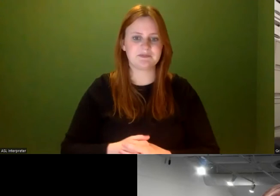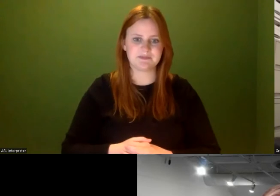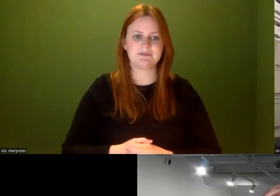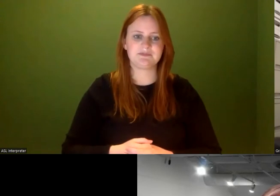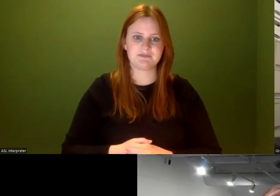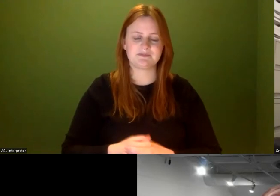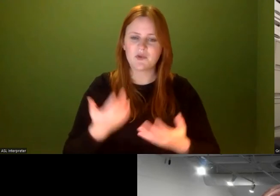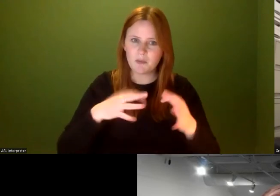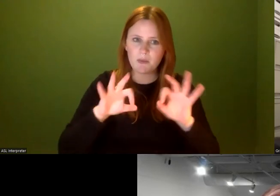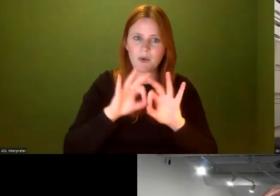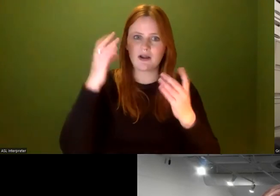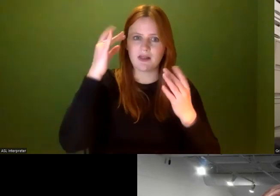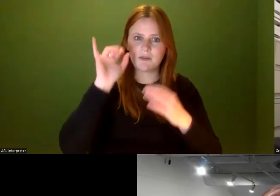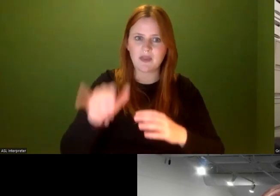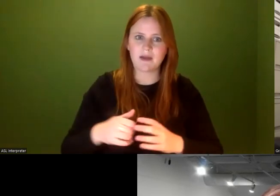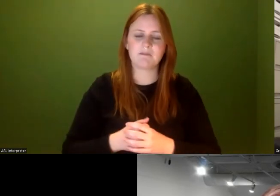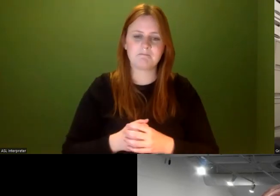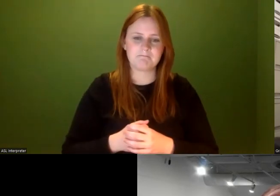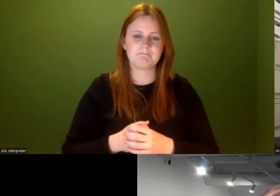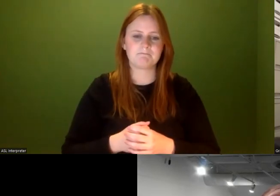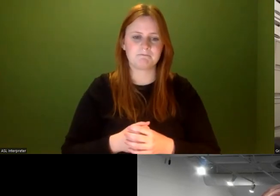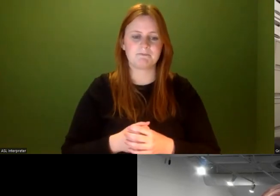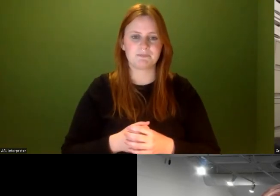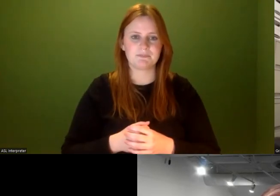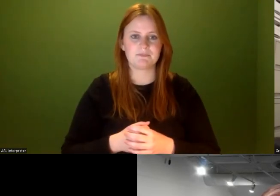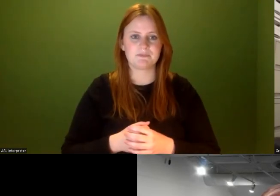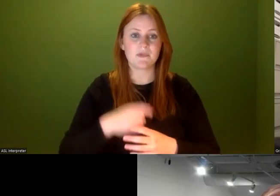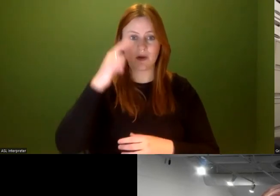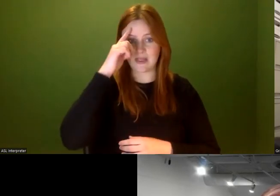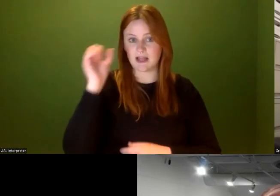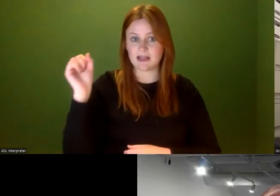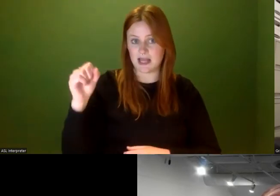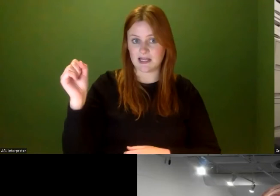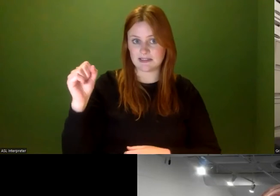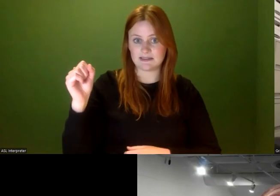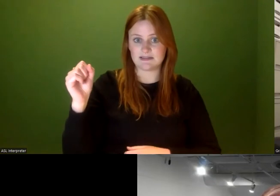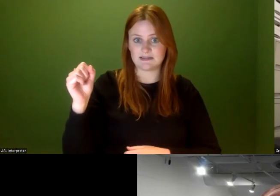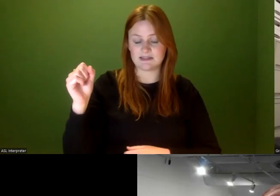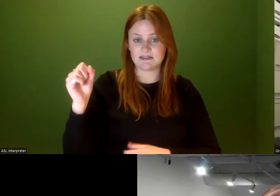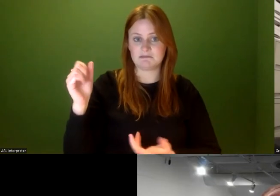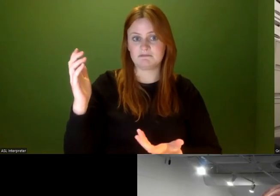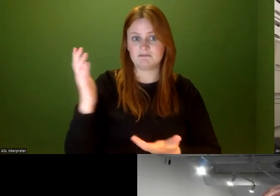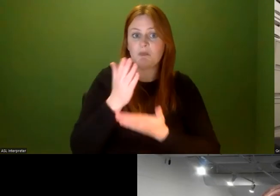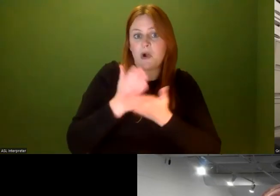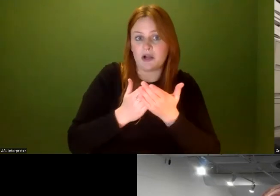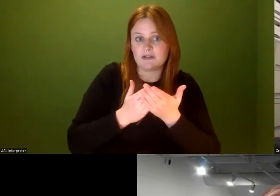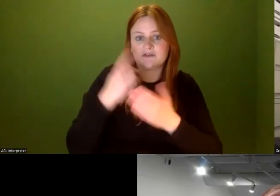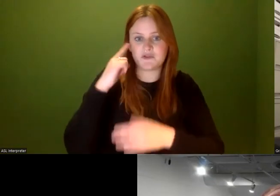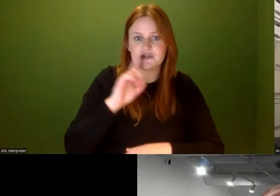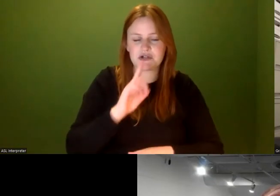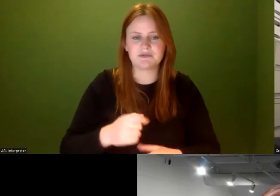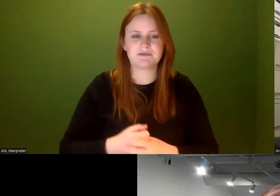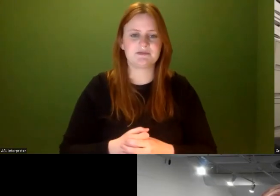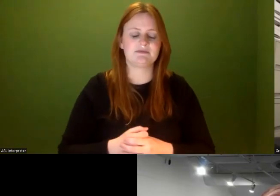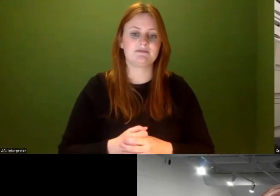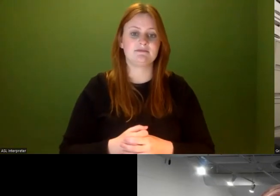think about. And so I would say yes, to some extent, for sure. And would I still have made